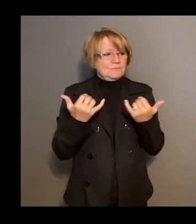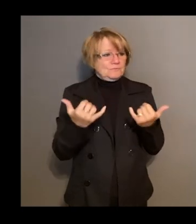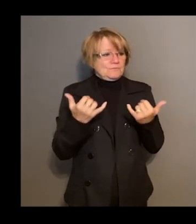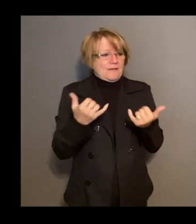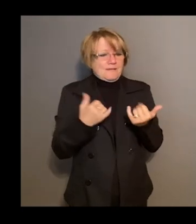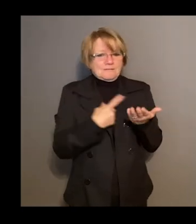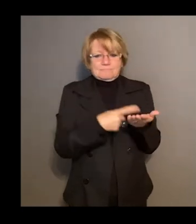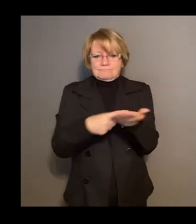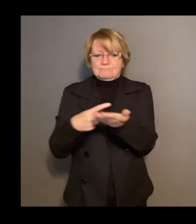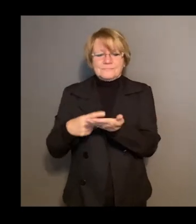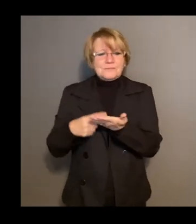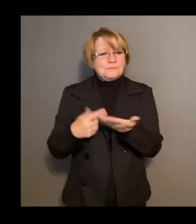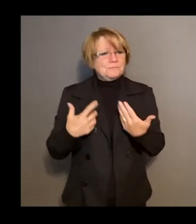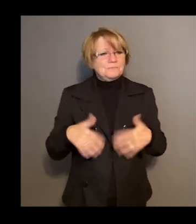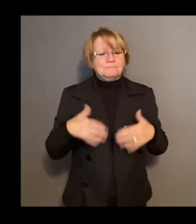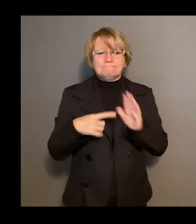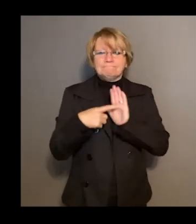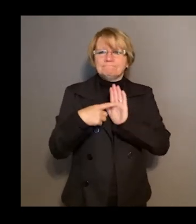display of energy,